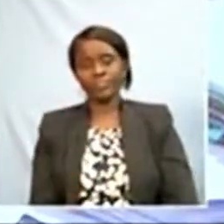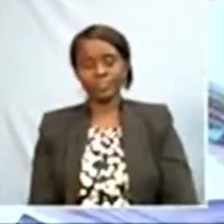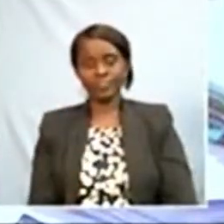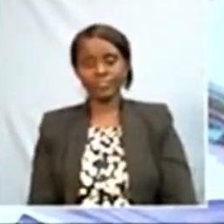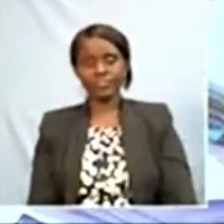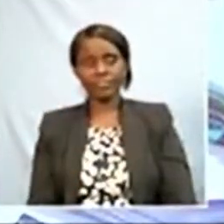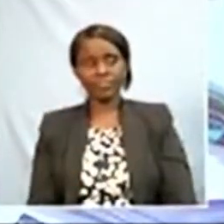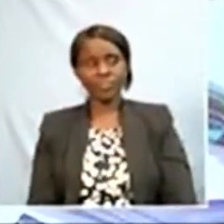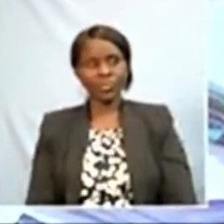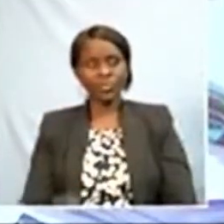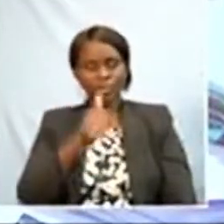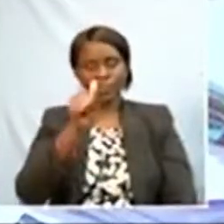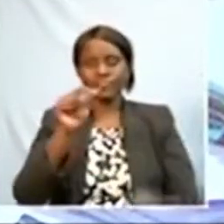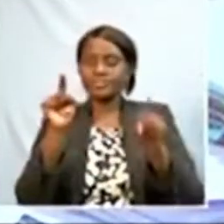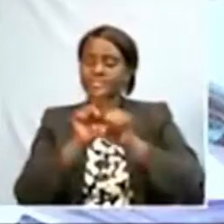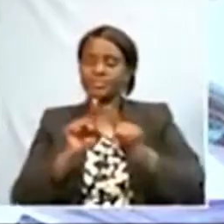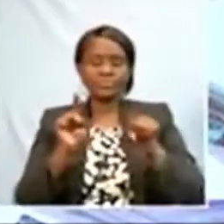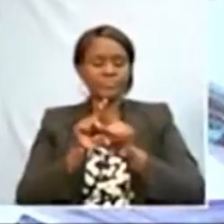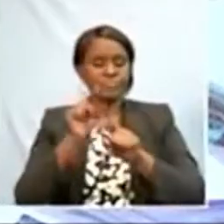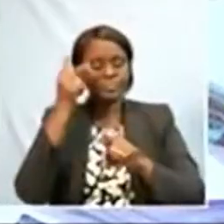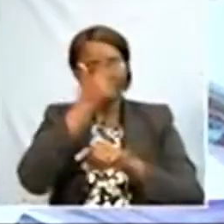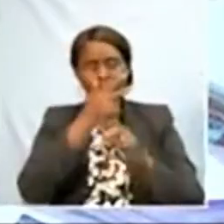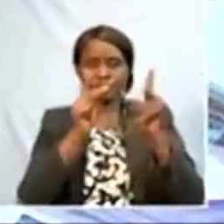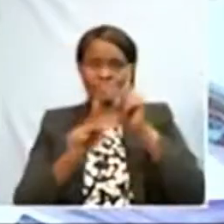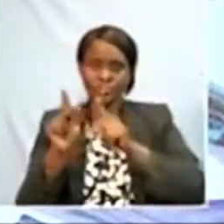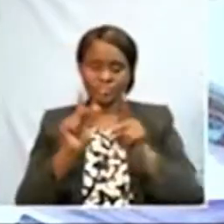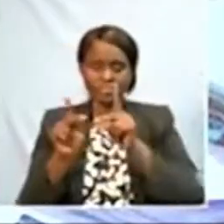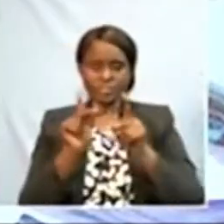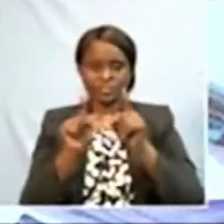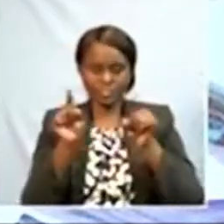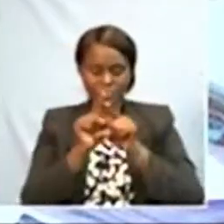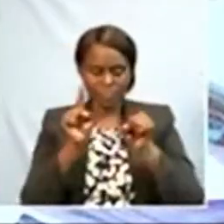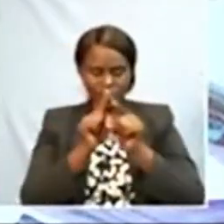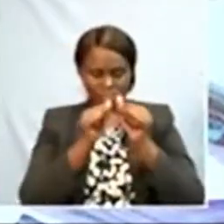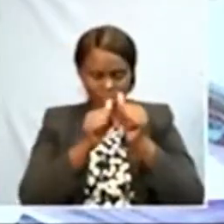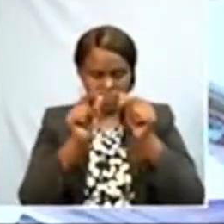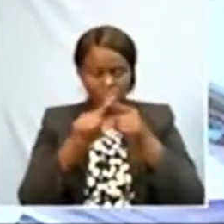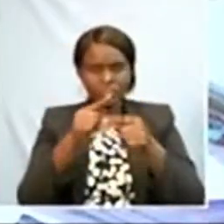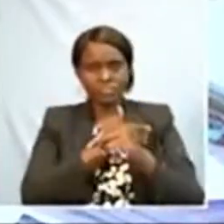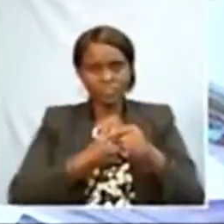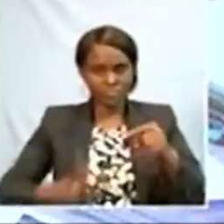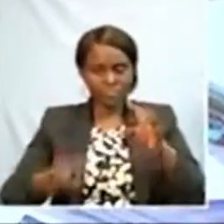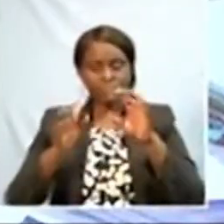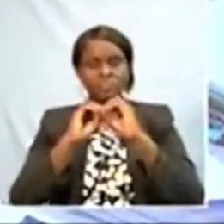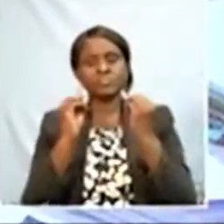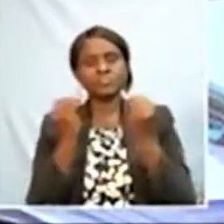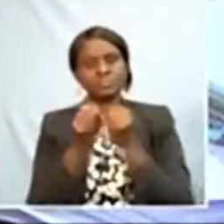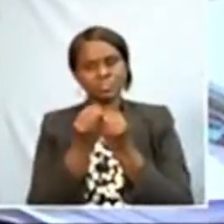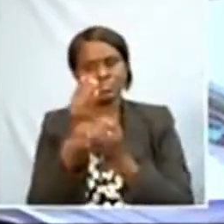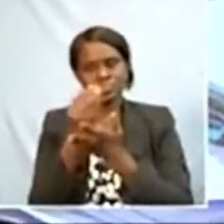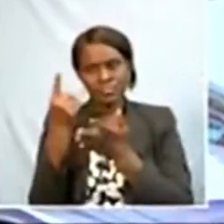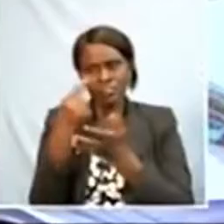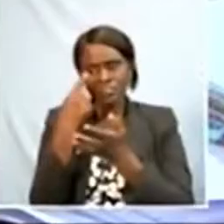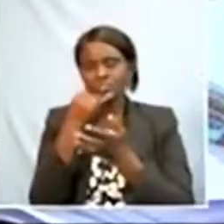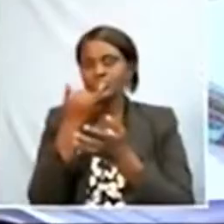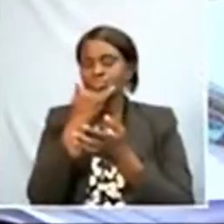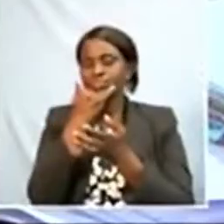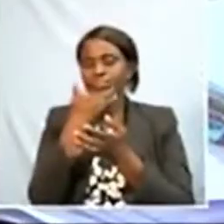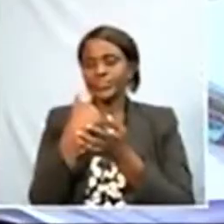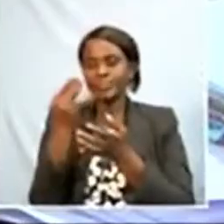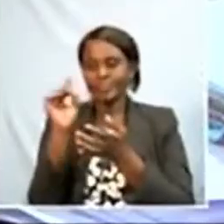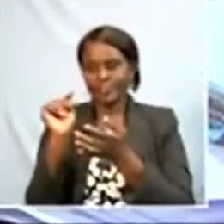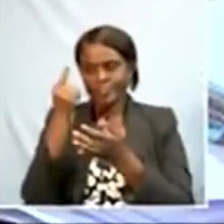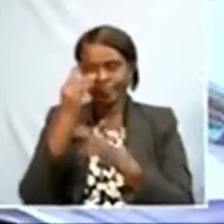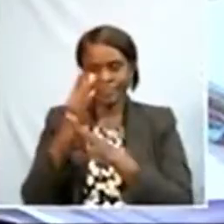So, you are the same people. According to a serious organization, someone who is doing something wrong,